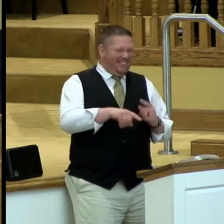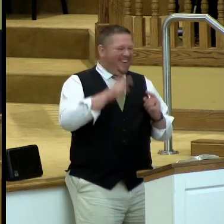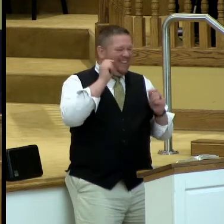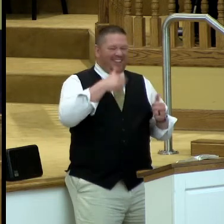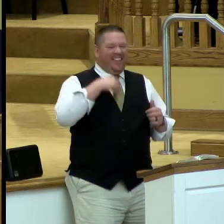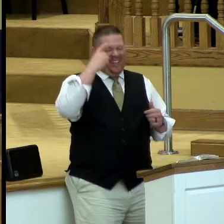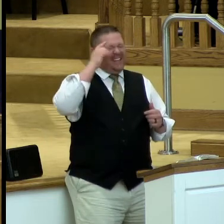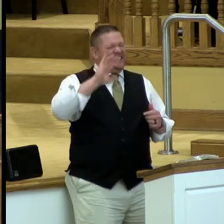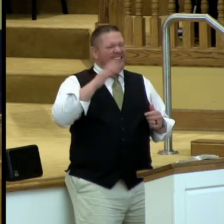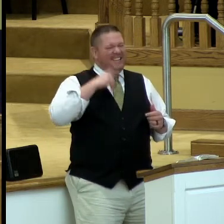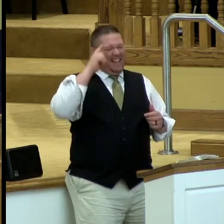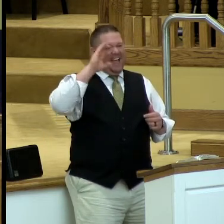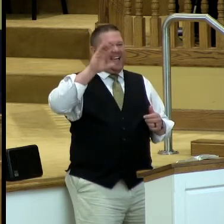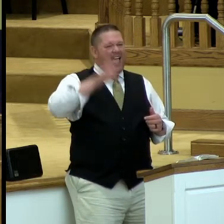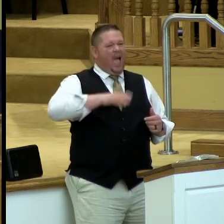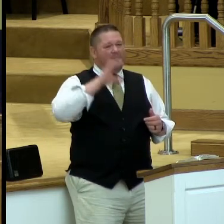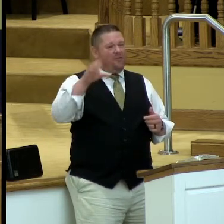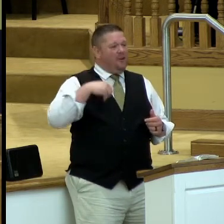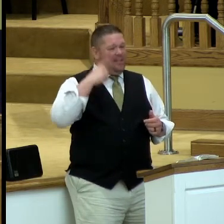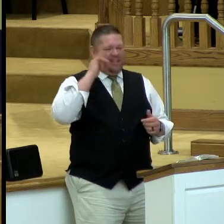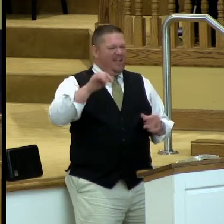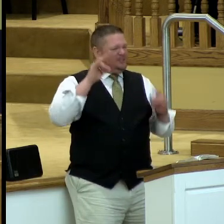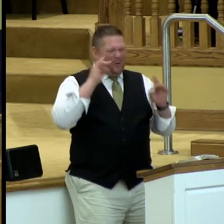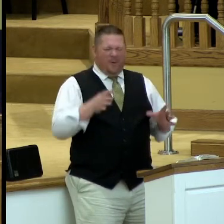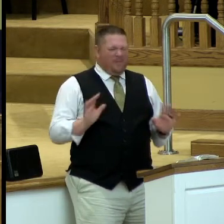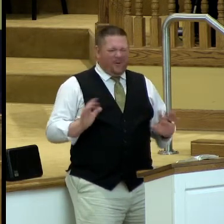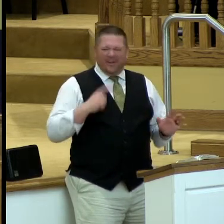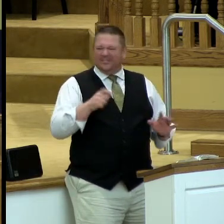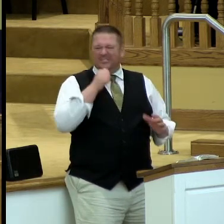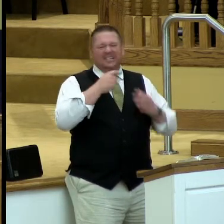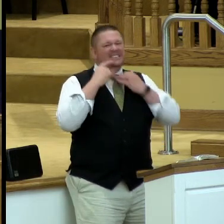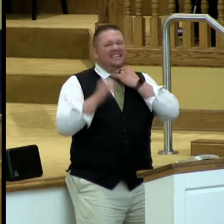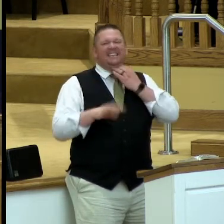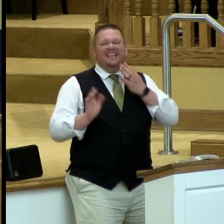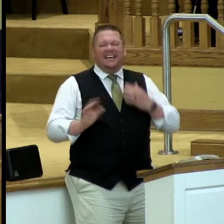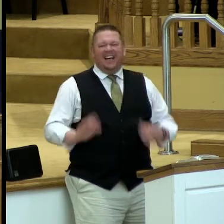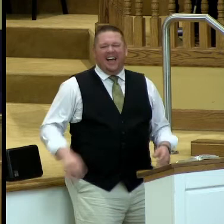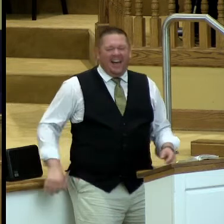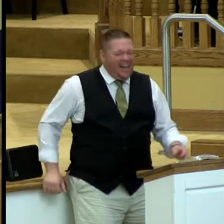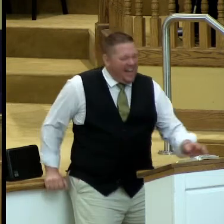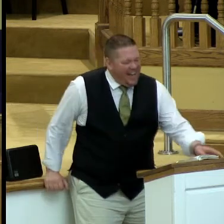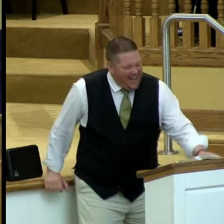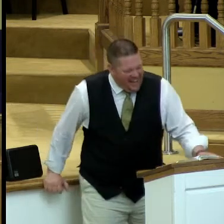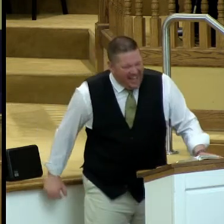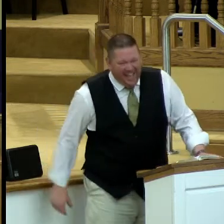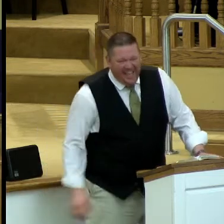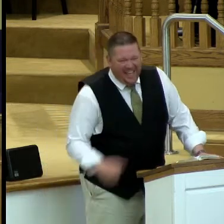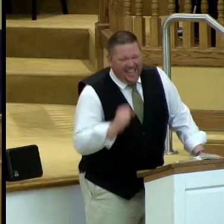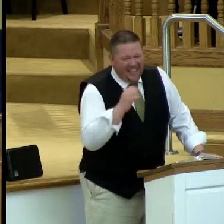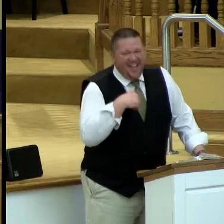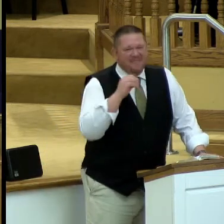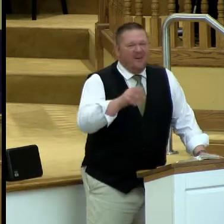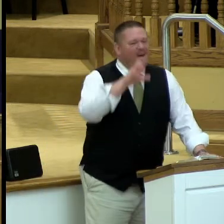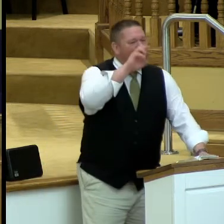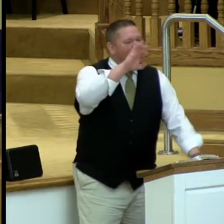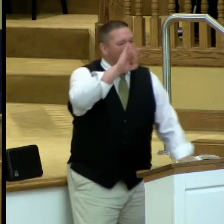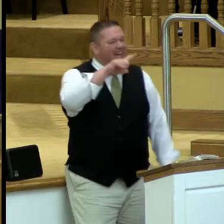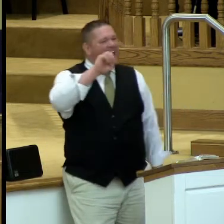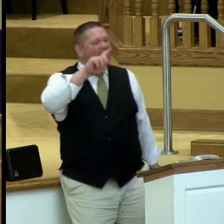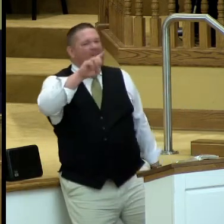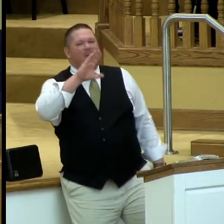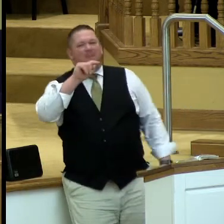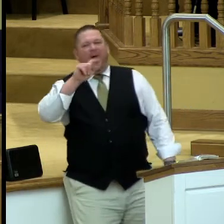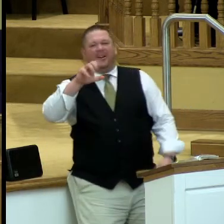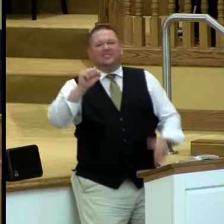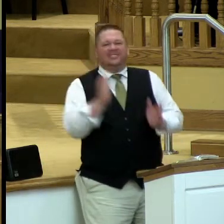But ultimately, then I thought about Calvary, and I was like, that's horrible. I shouldn't put that. So I put recycled